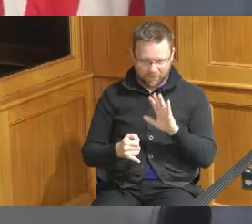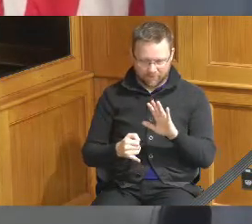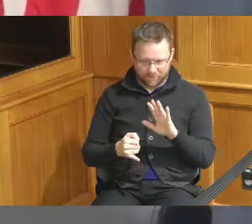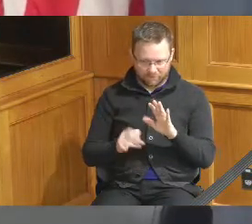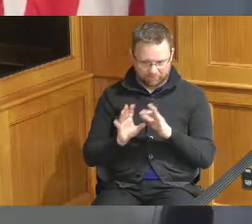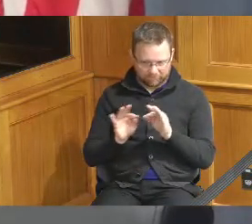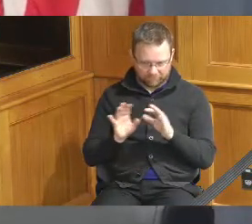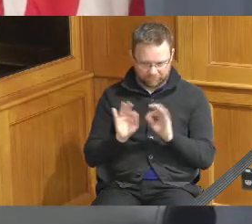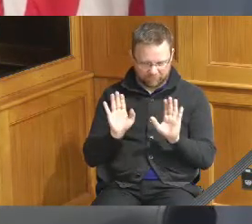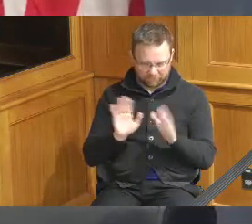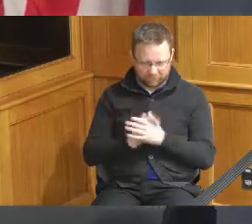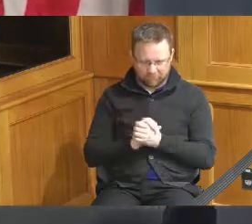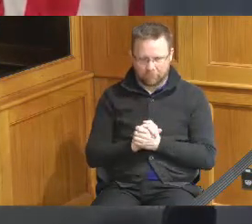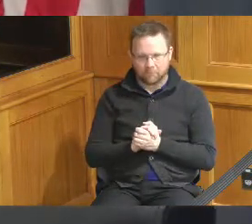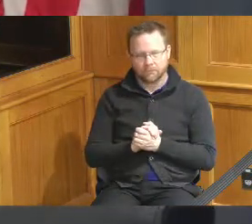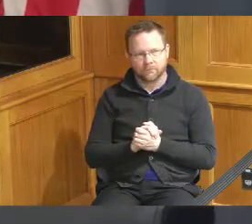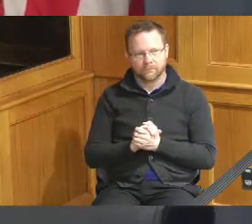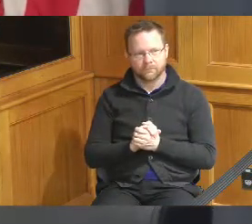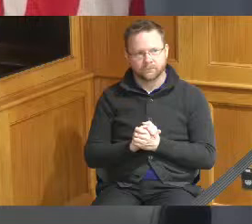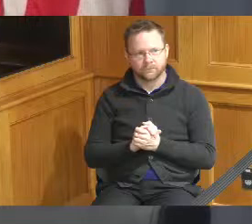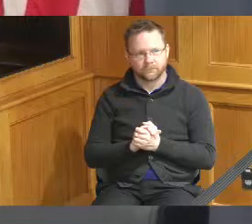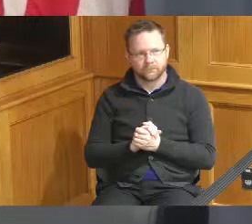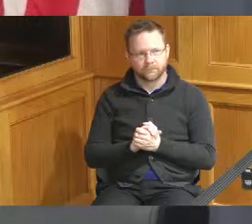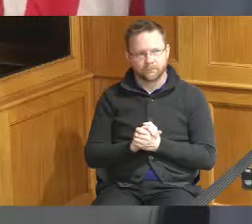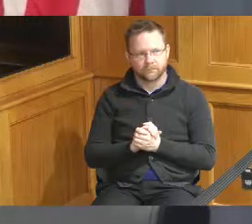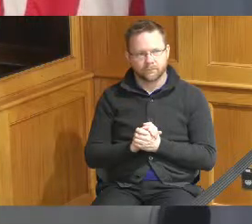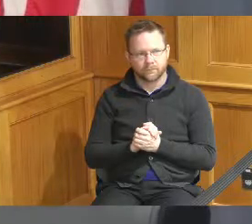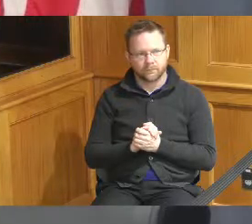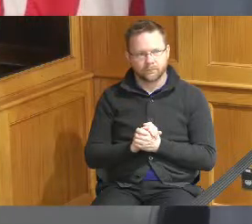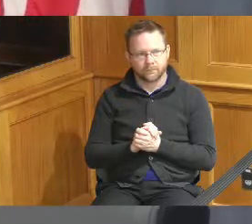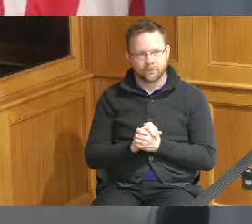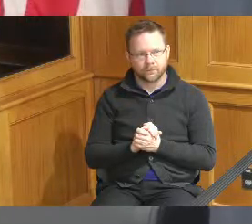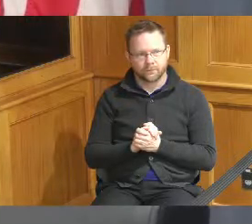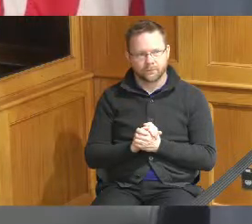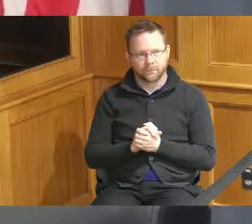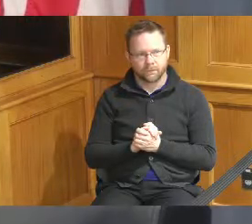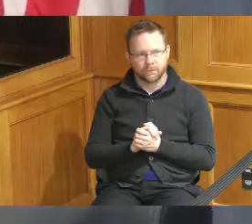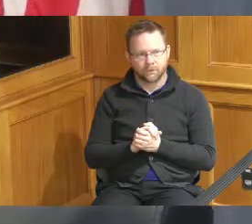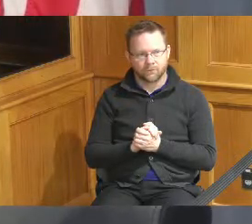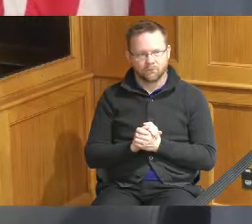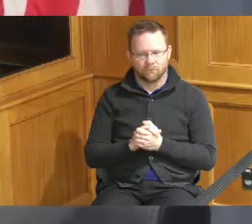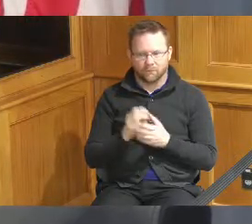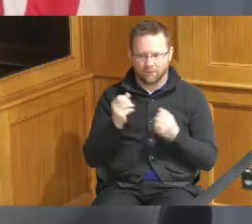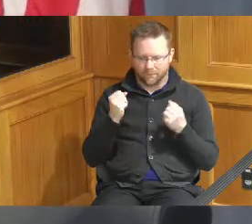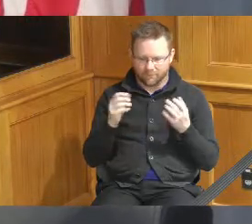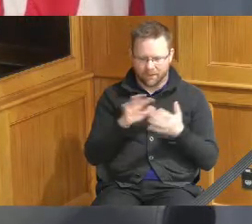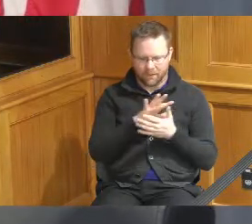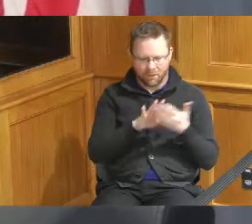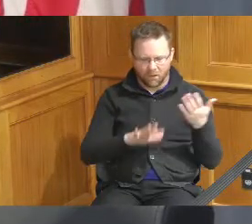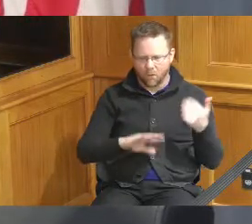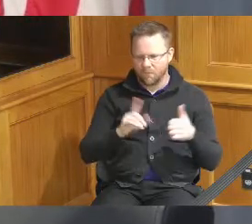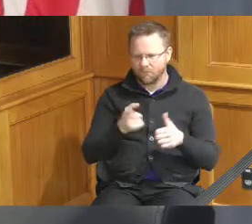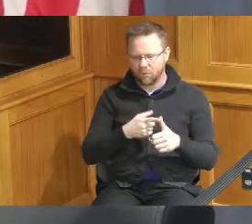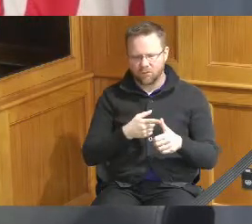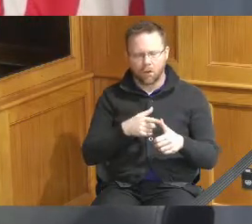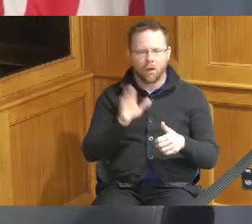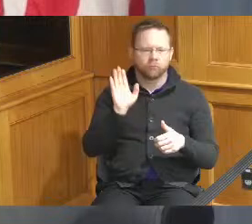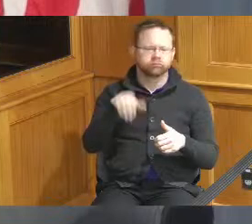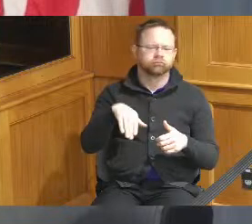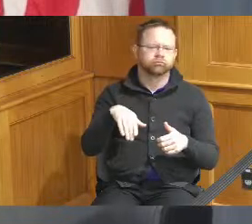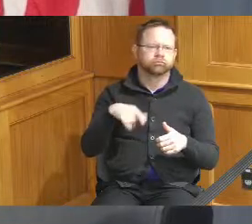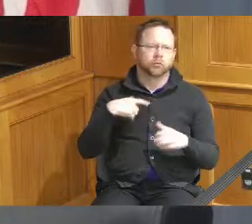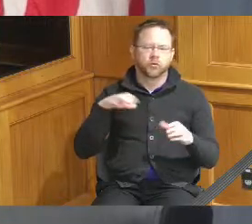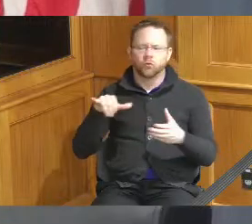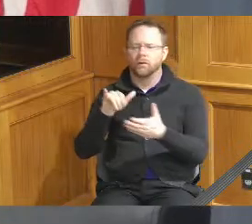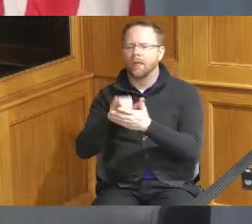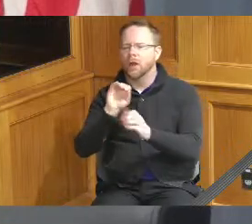say today, on here, it's been just so many things. At first it was like, oh, we're doing this, there'll be